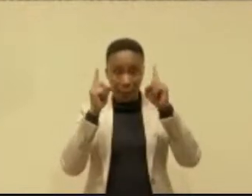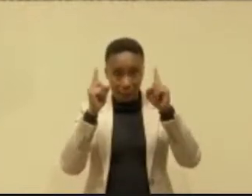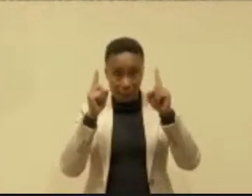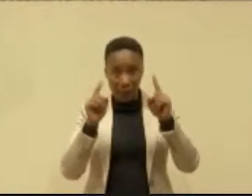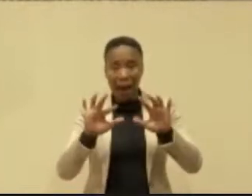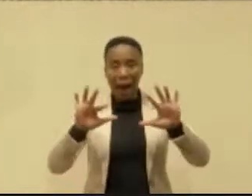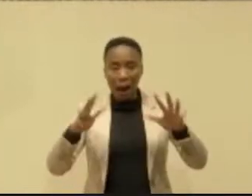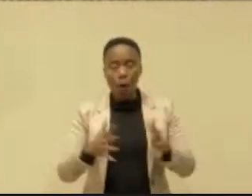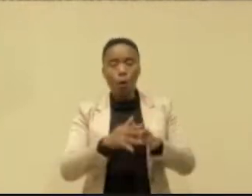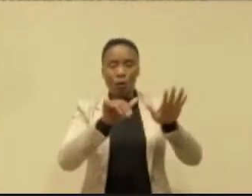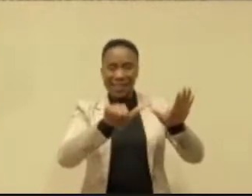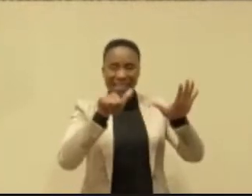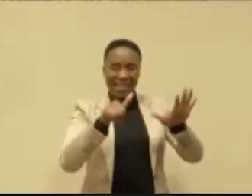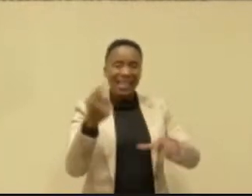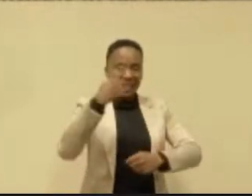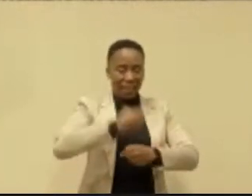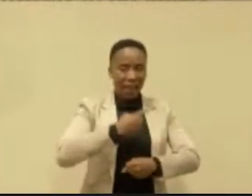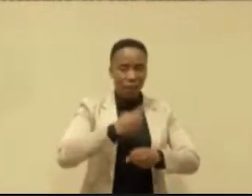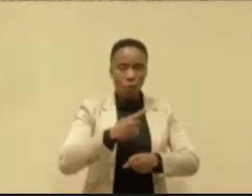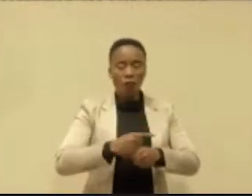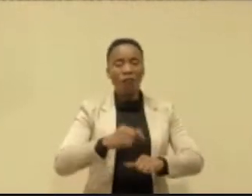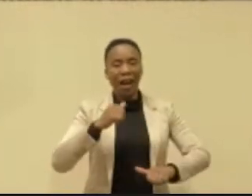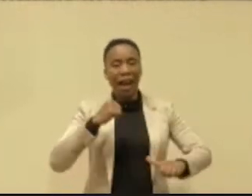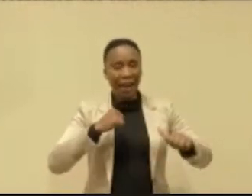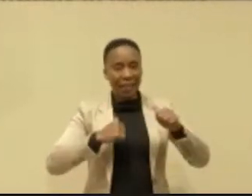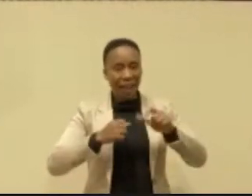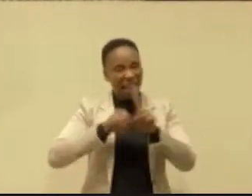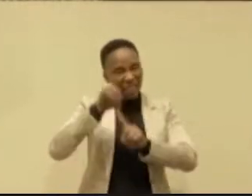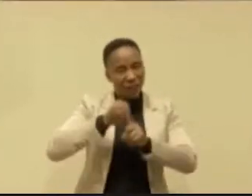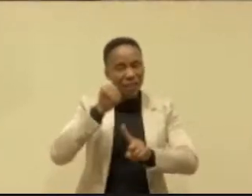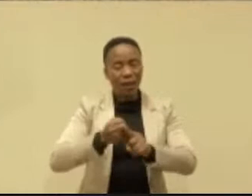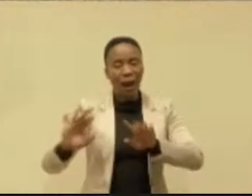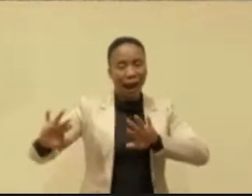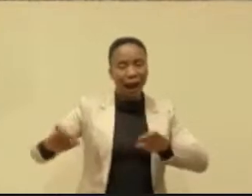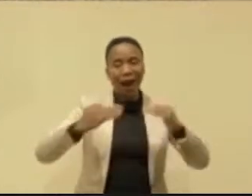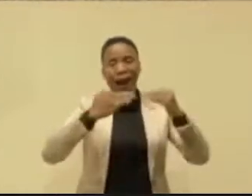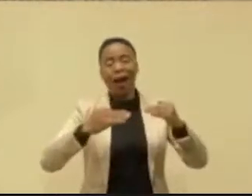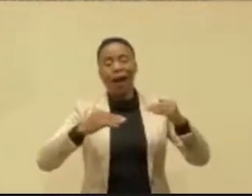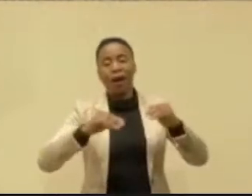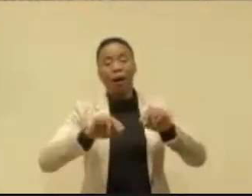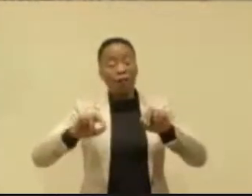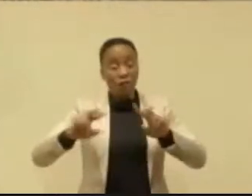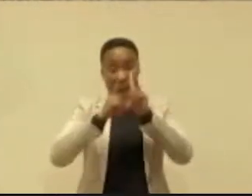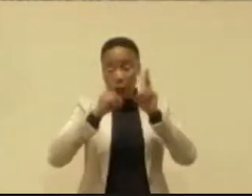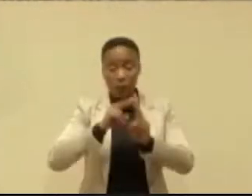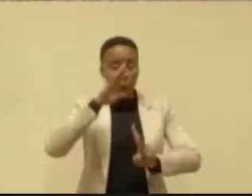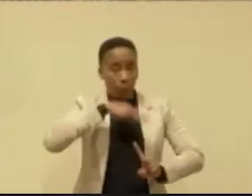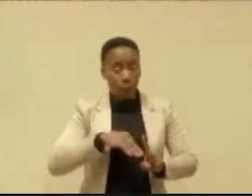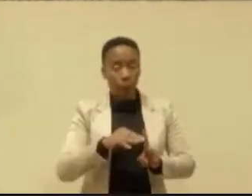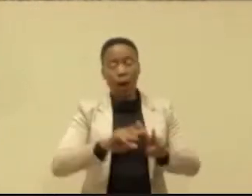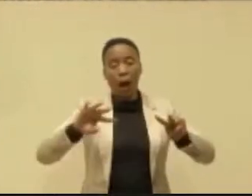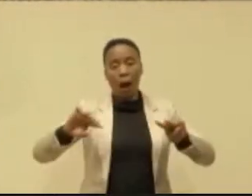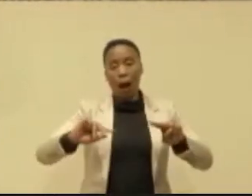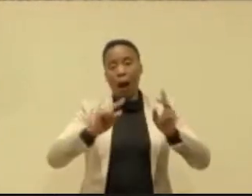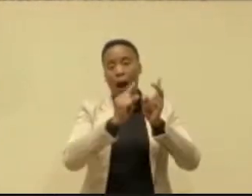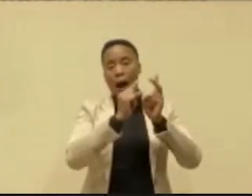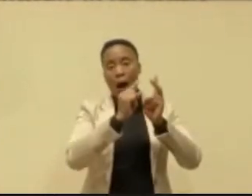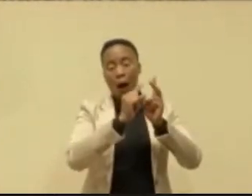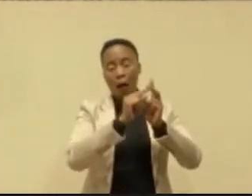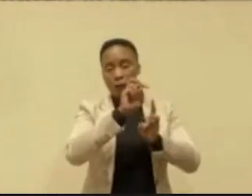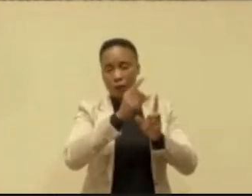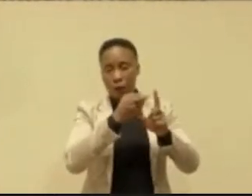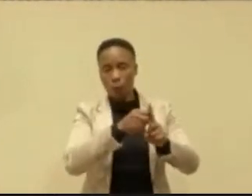on 16 days of activism for non-violence against women and children that we know on the 25th